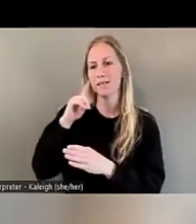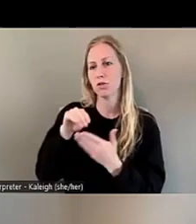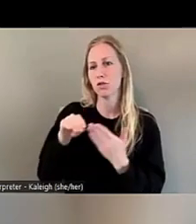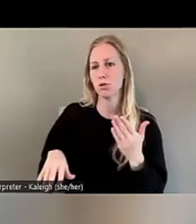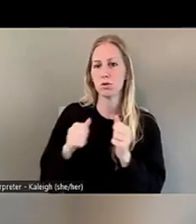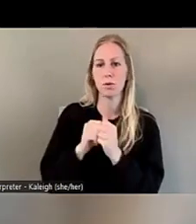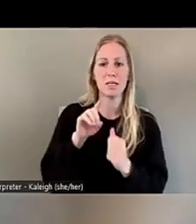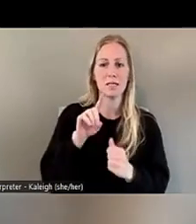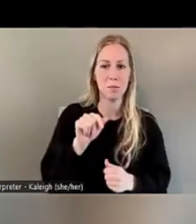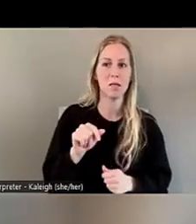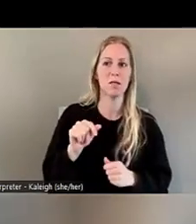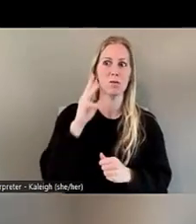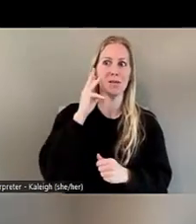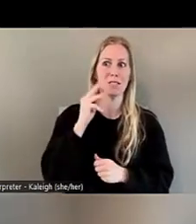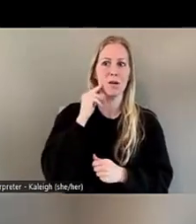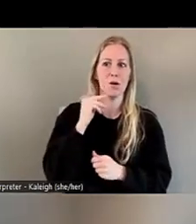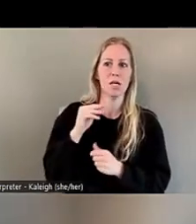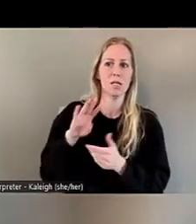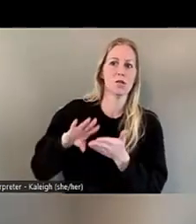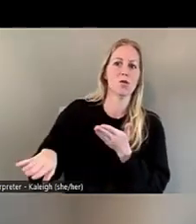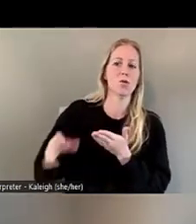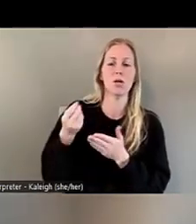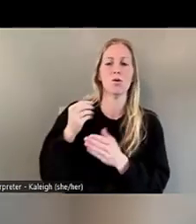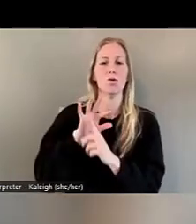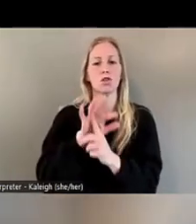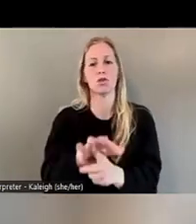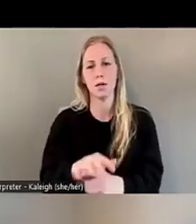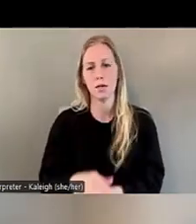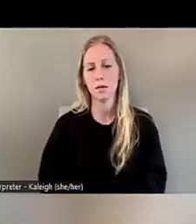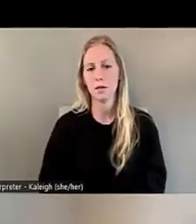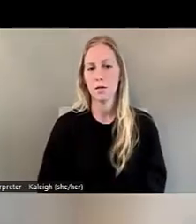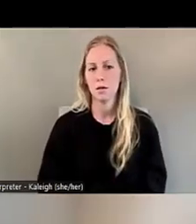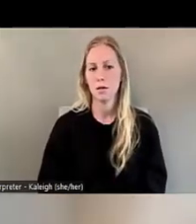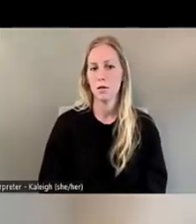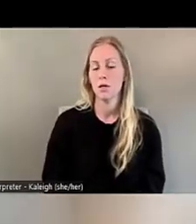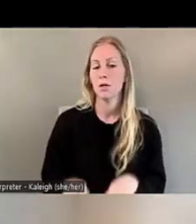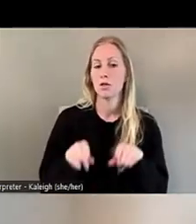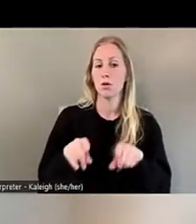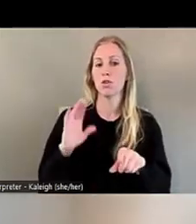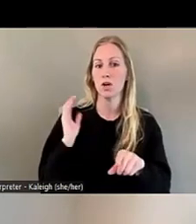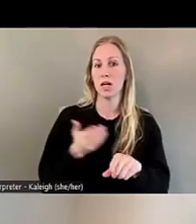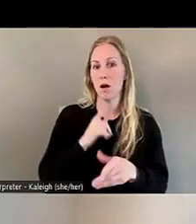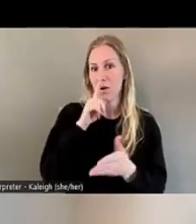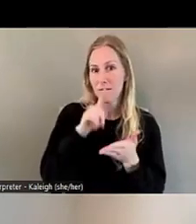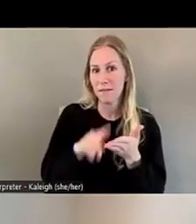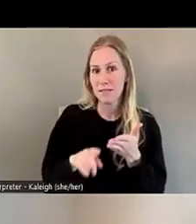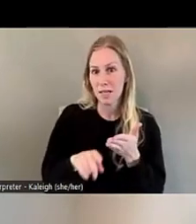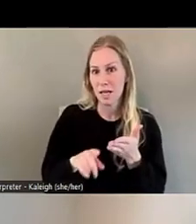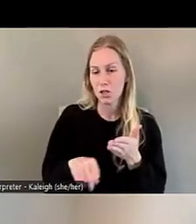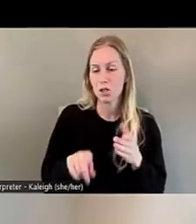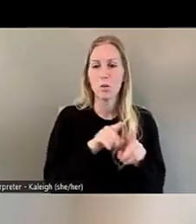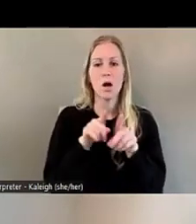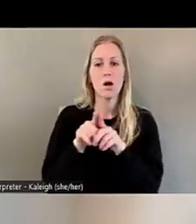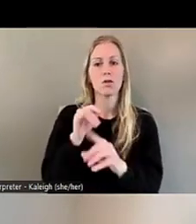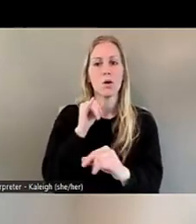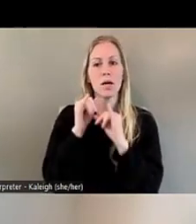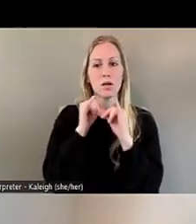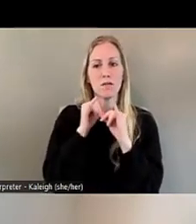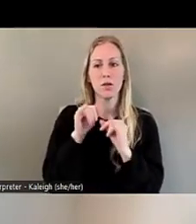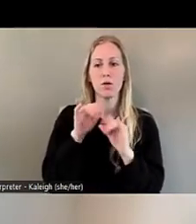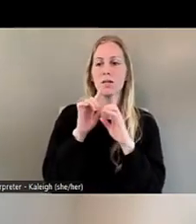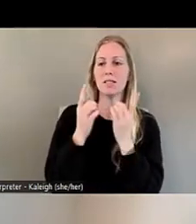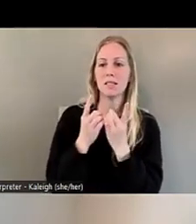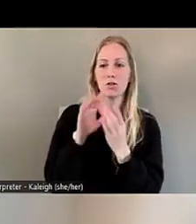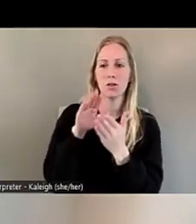had been secluded or restrained. During the course of our investigation, we also interviewed district